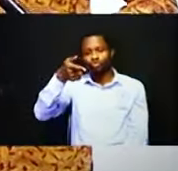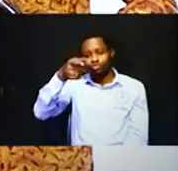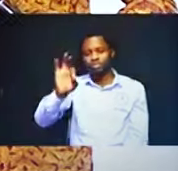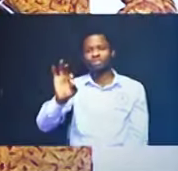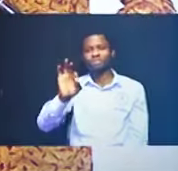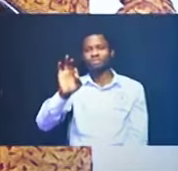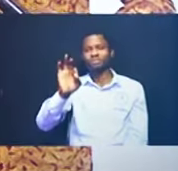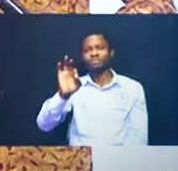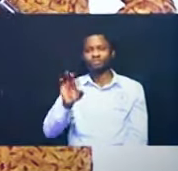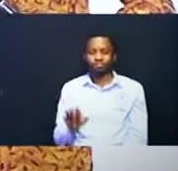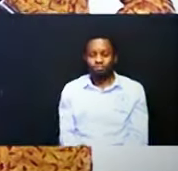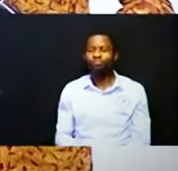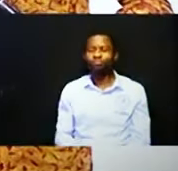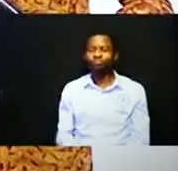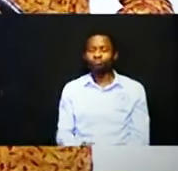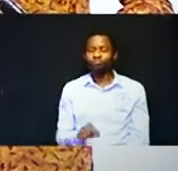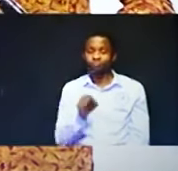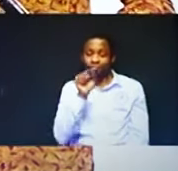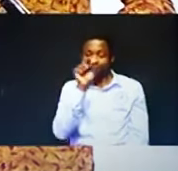through to